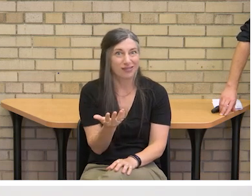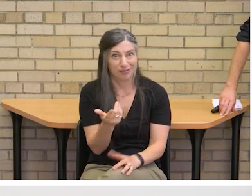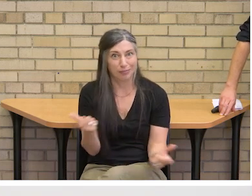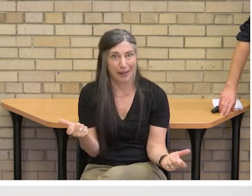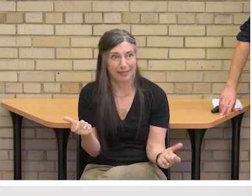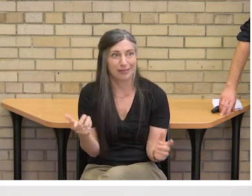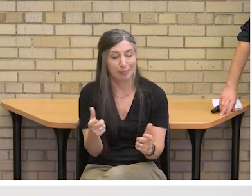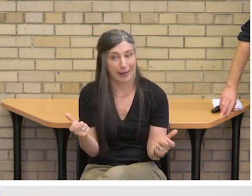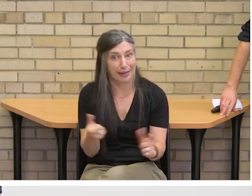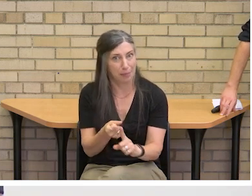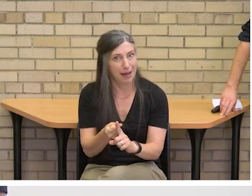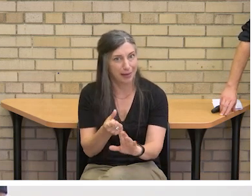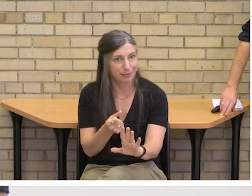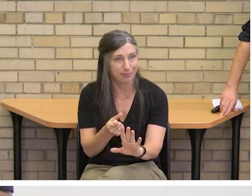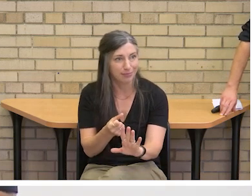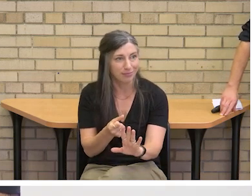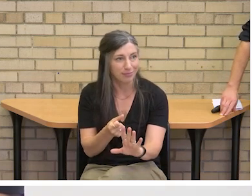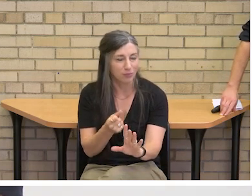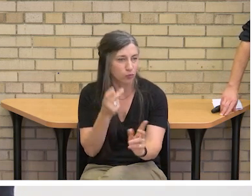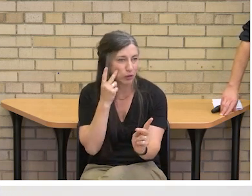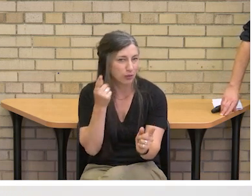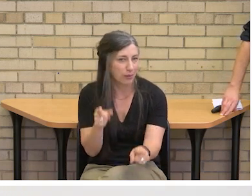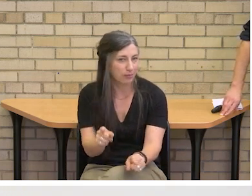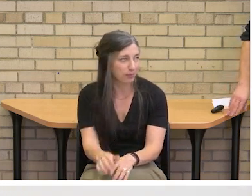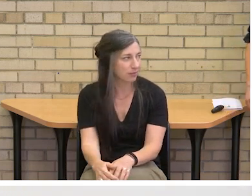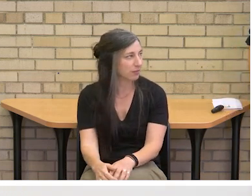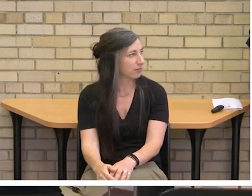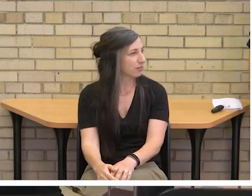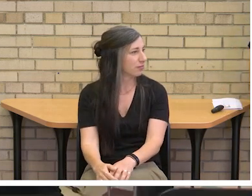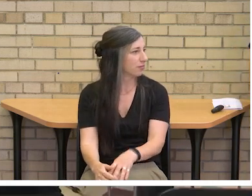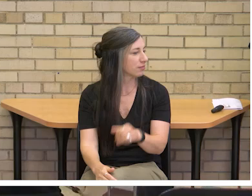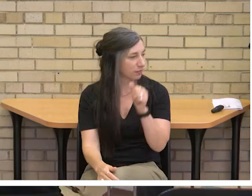big impact, so we'll see how it goes.